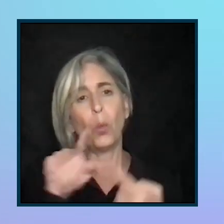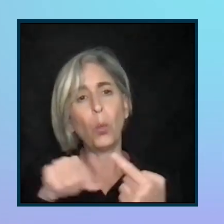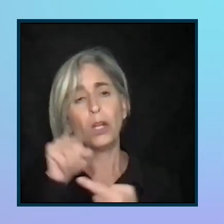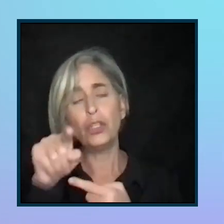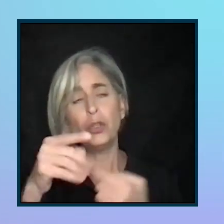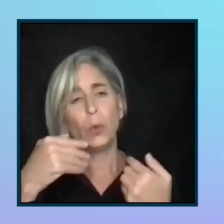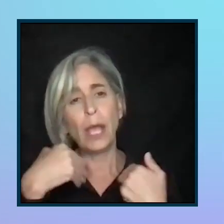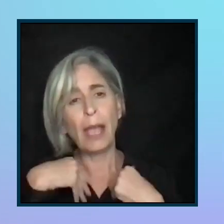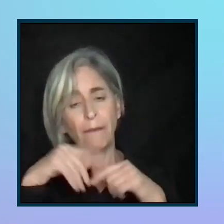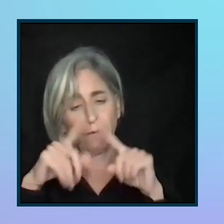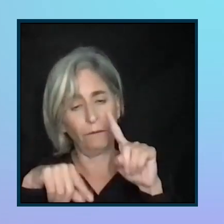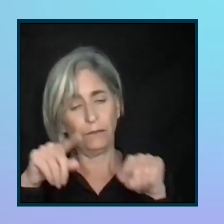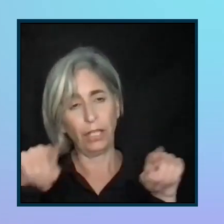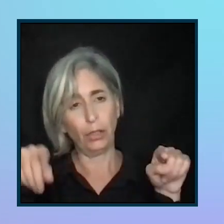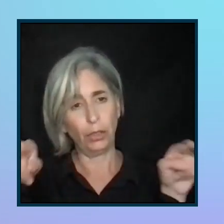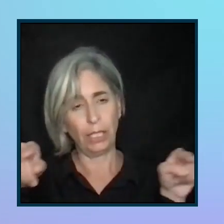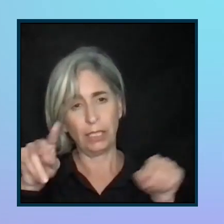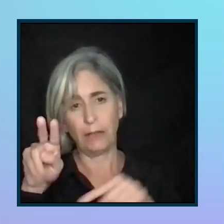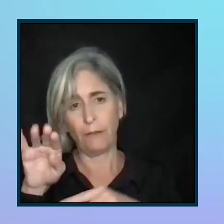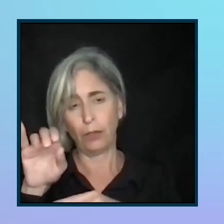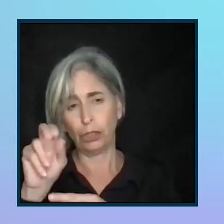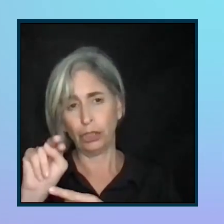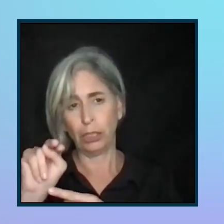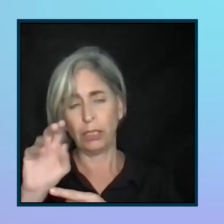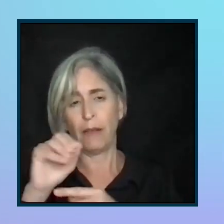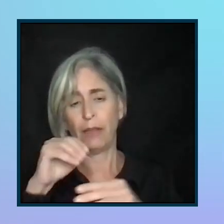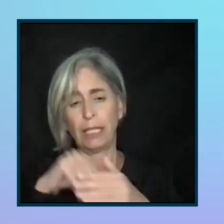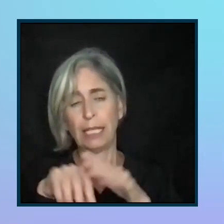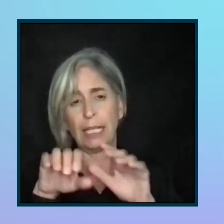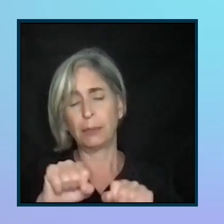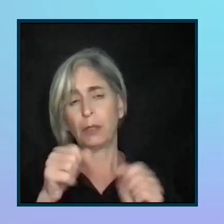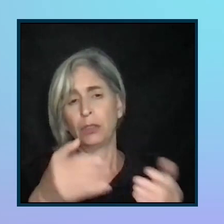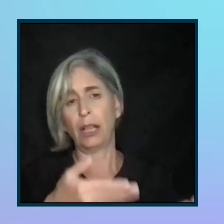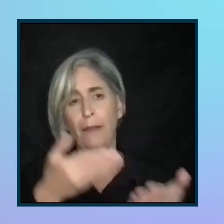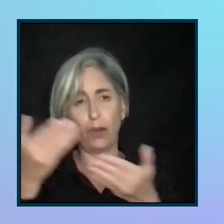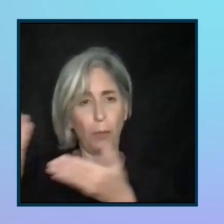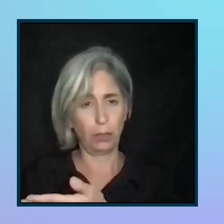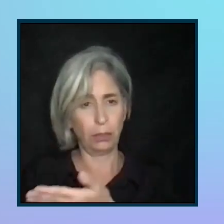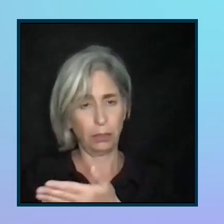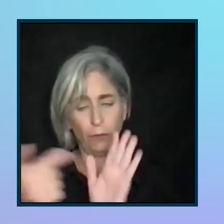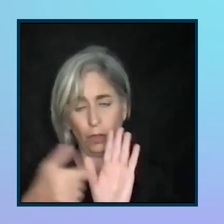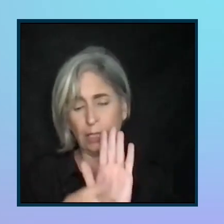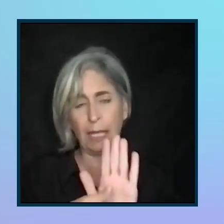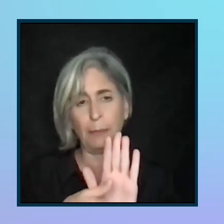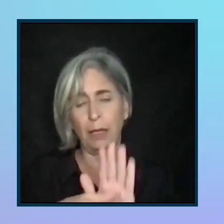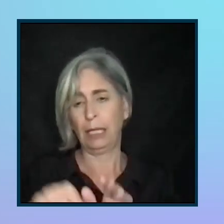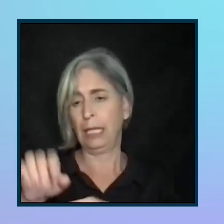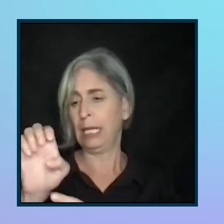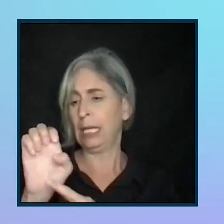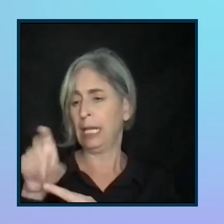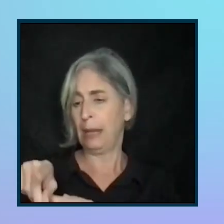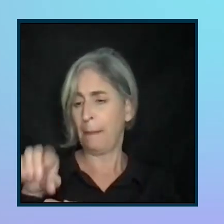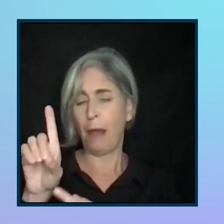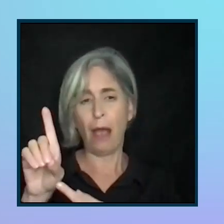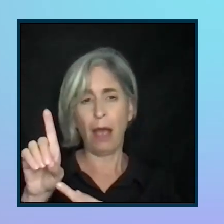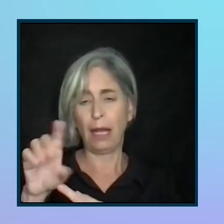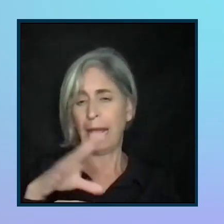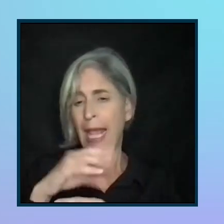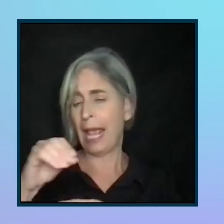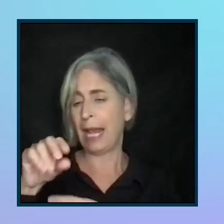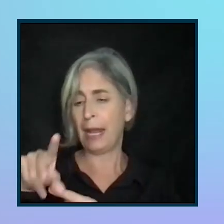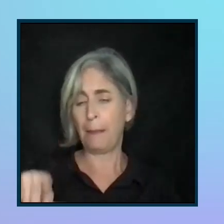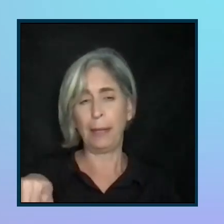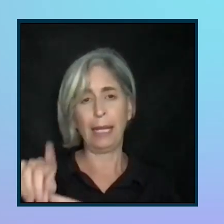have various versions of accessible deliverables, for example, EPUB and PDF, what